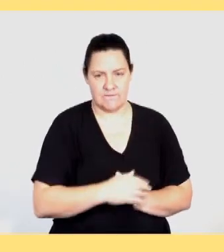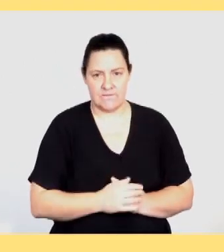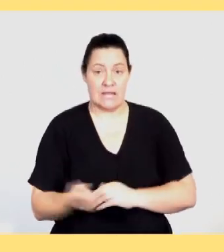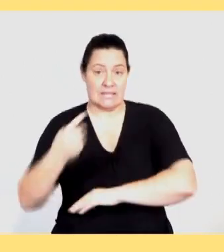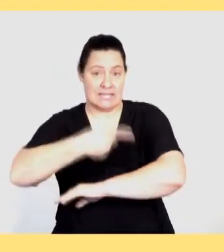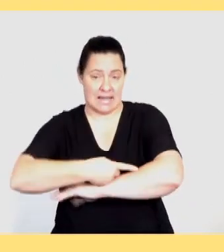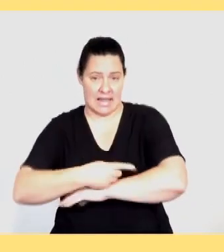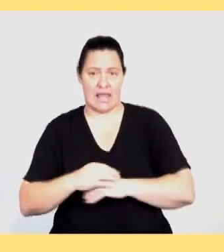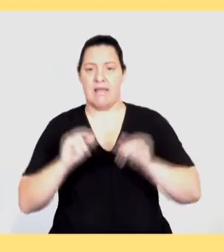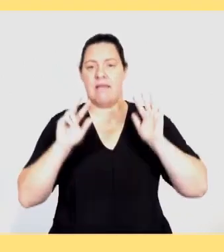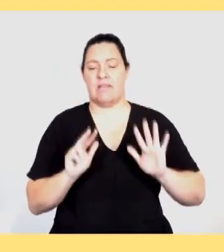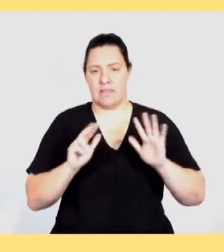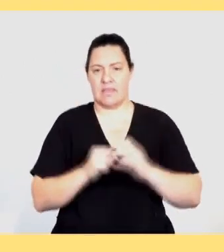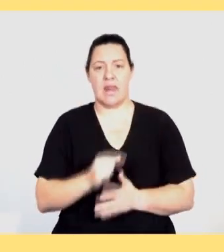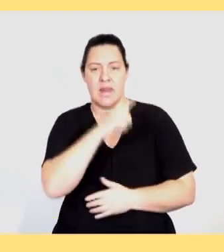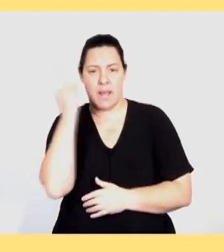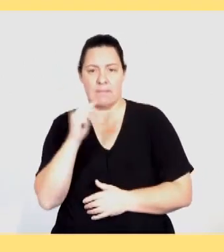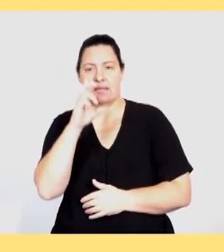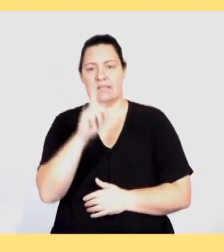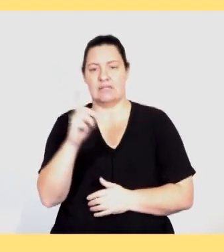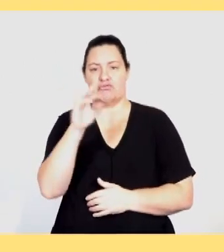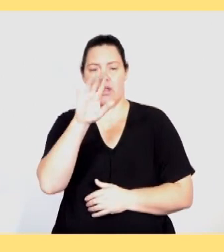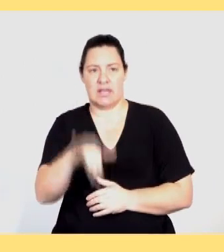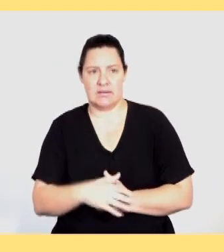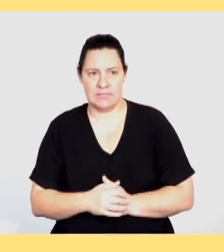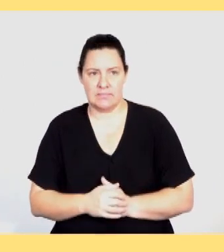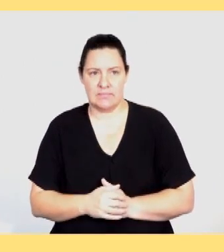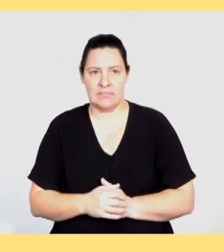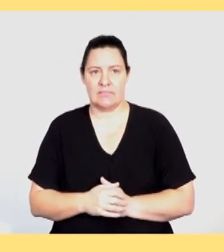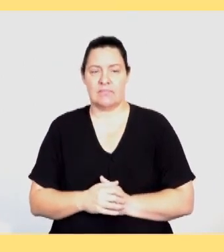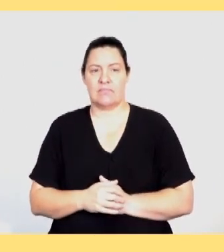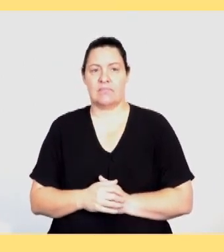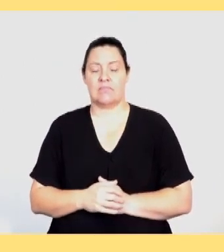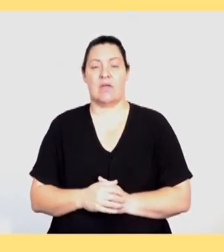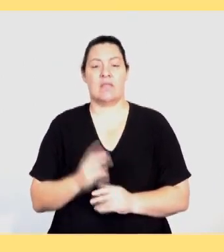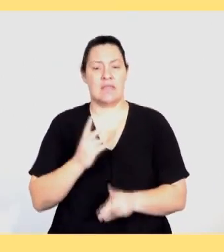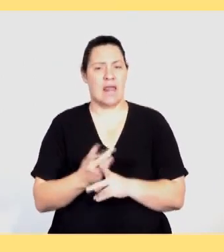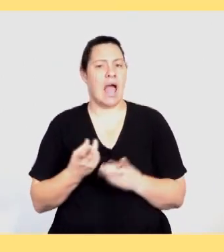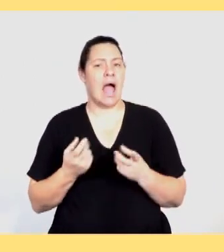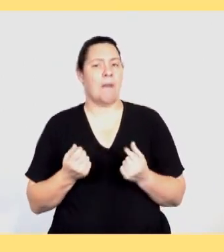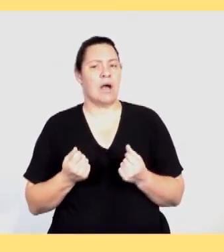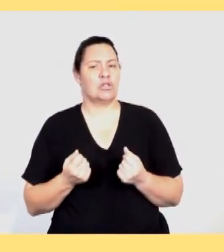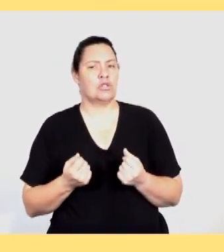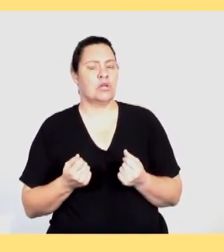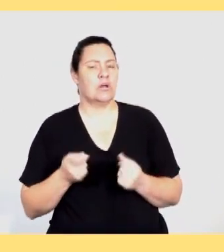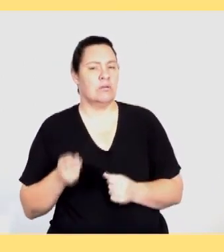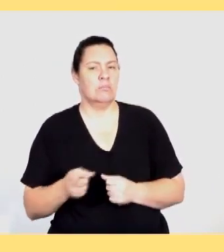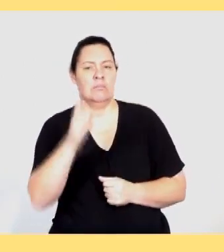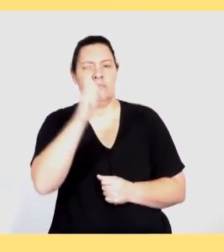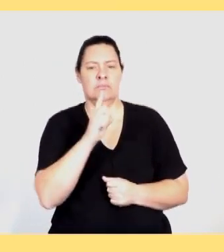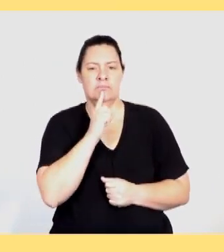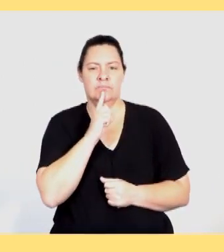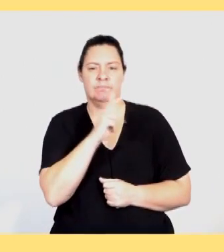015, the day, it is the 8th. The name, D Dre. And then, how much is it